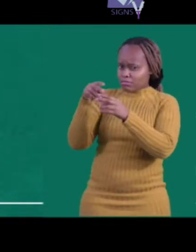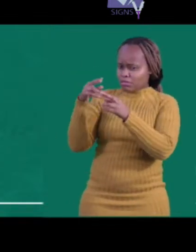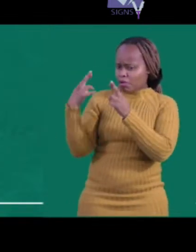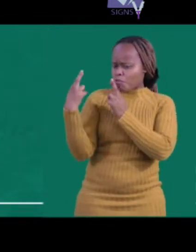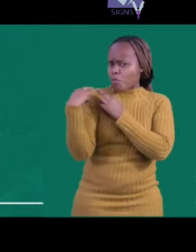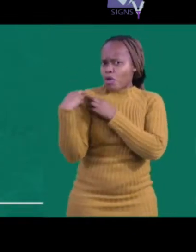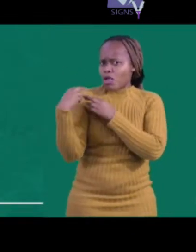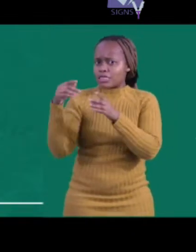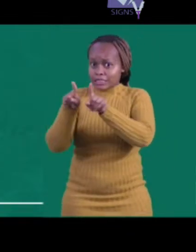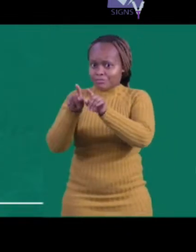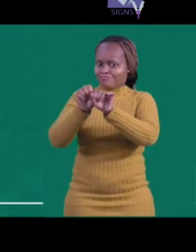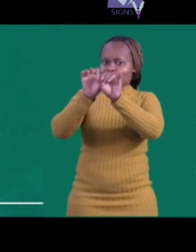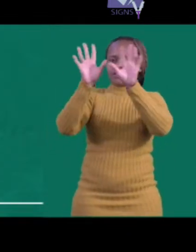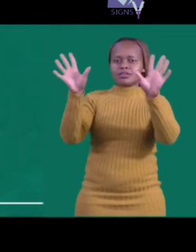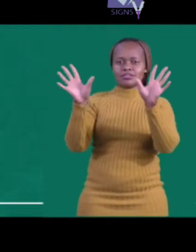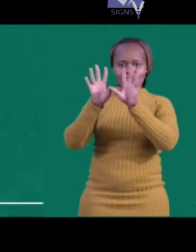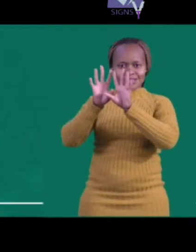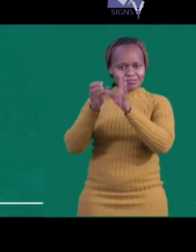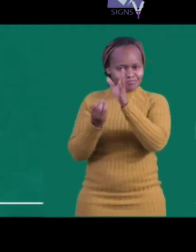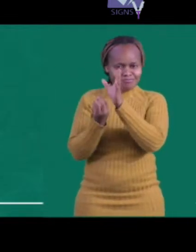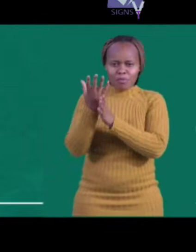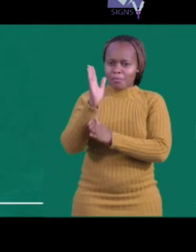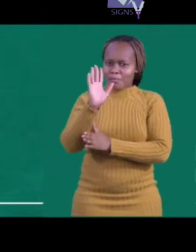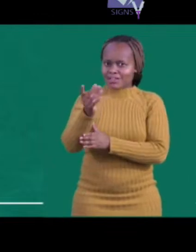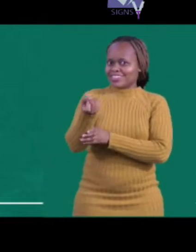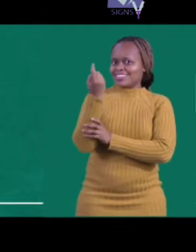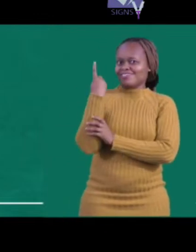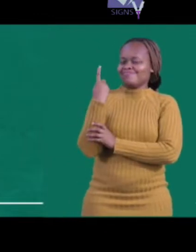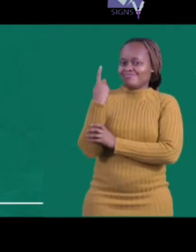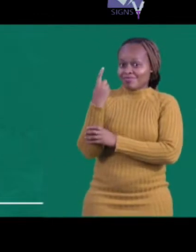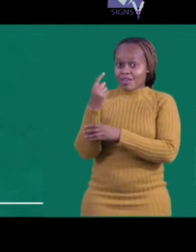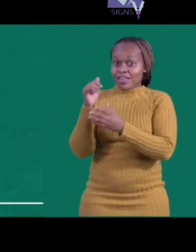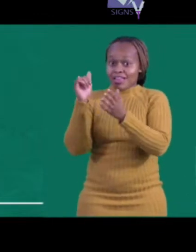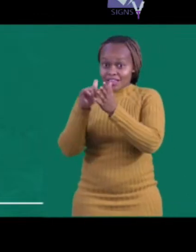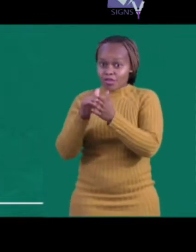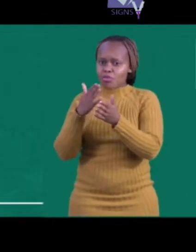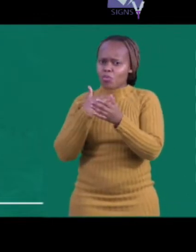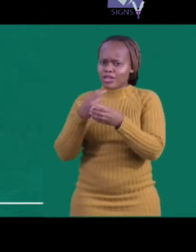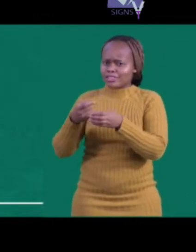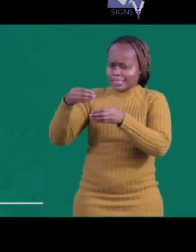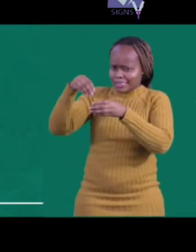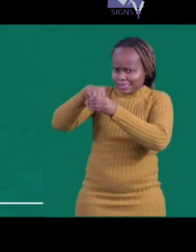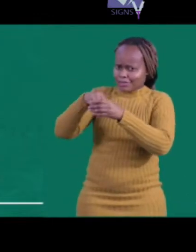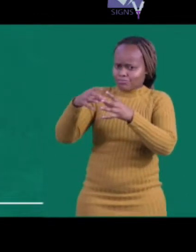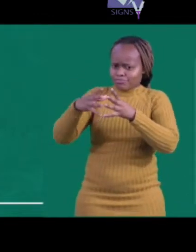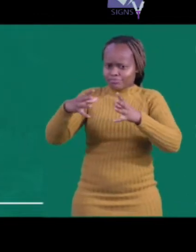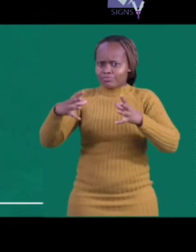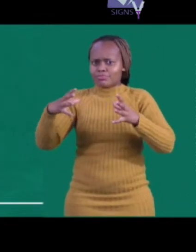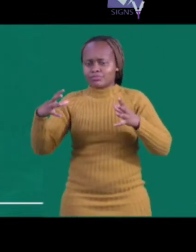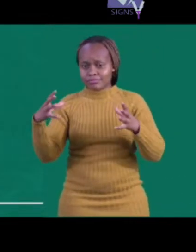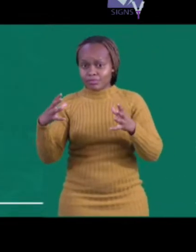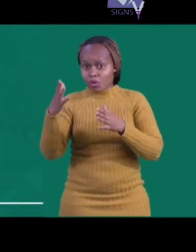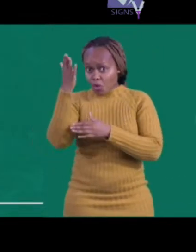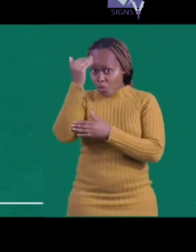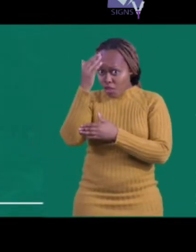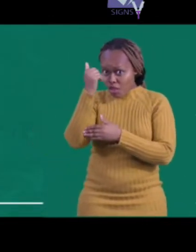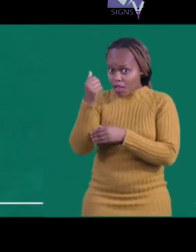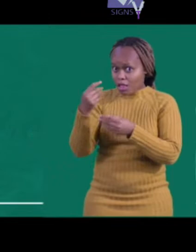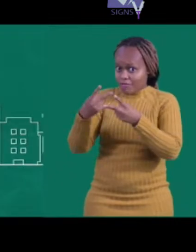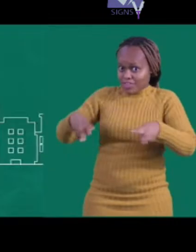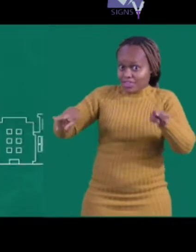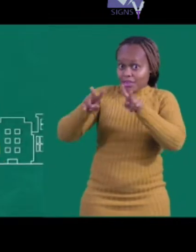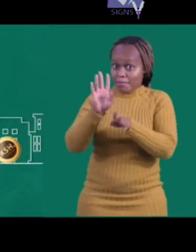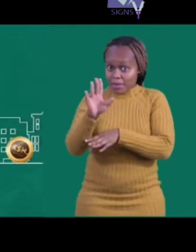Investing in accountability and transparency is key to your growth. We understand that you want your investments to go further and do